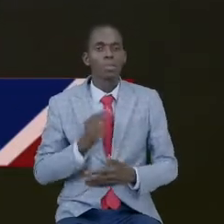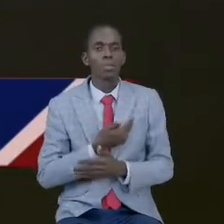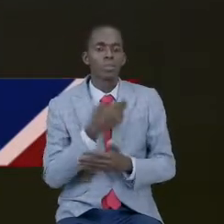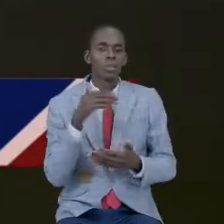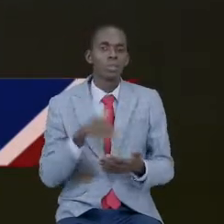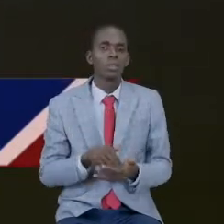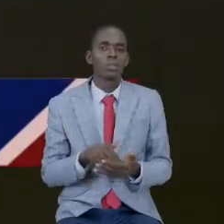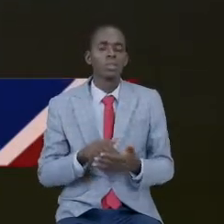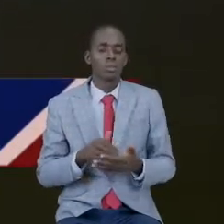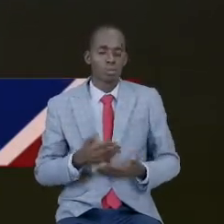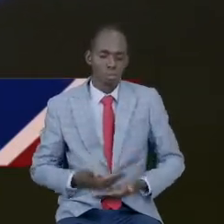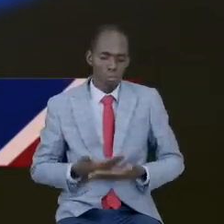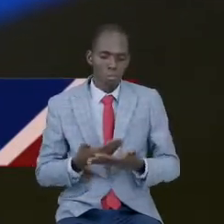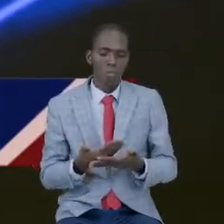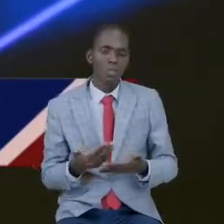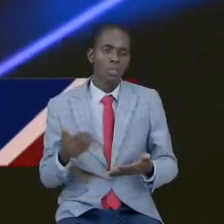again,